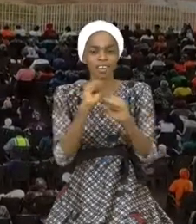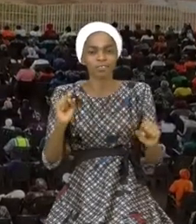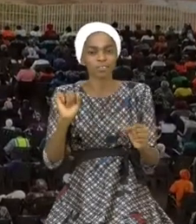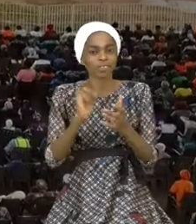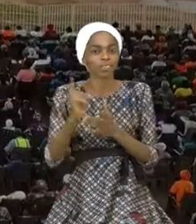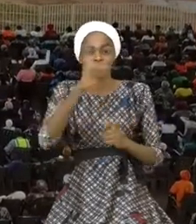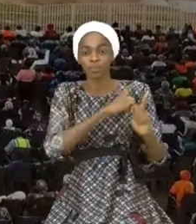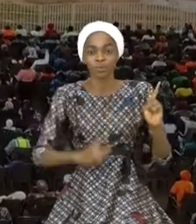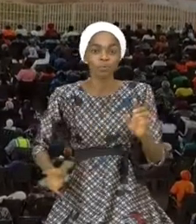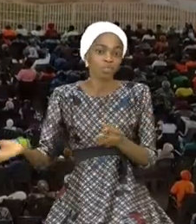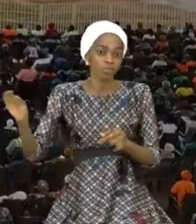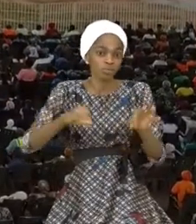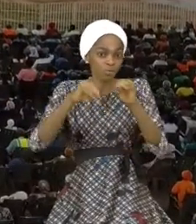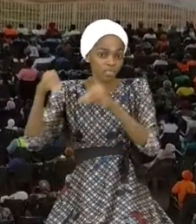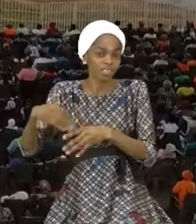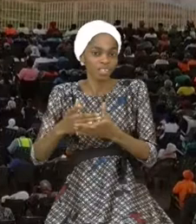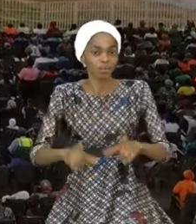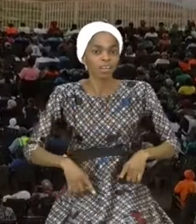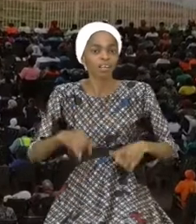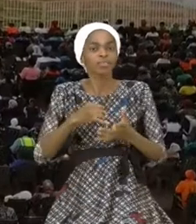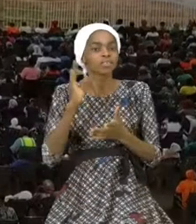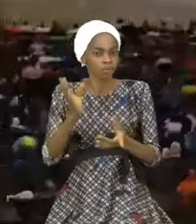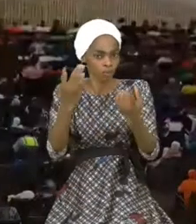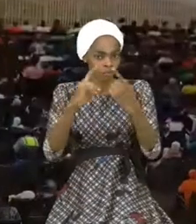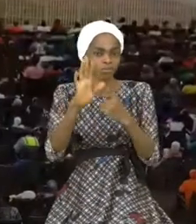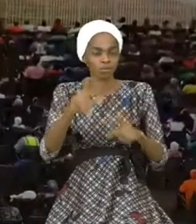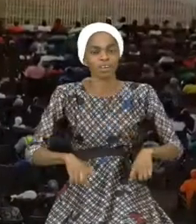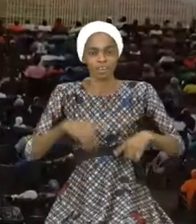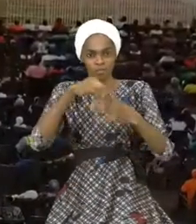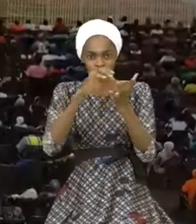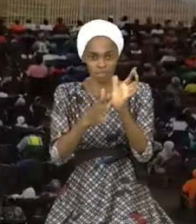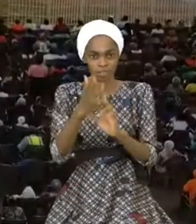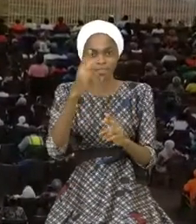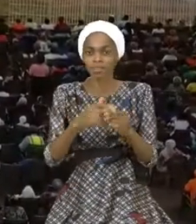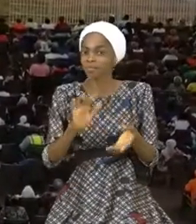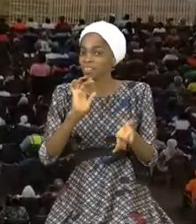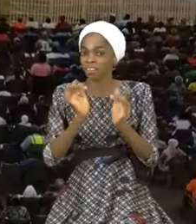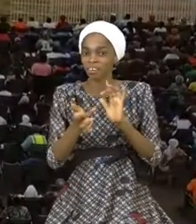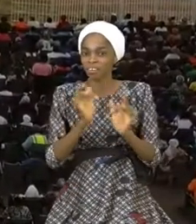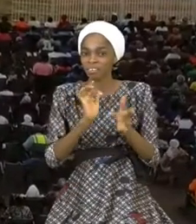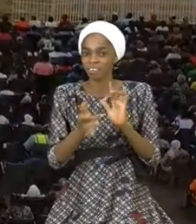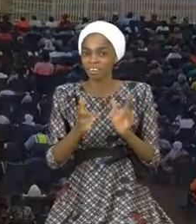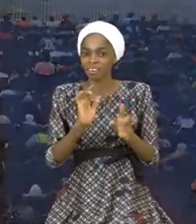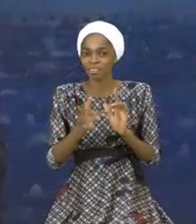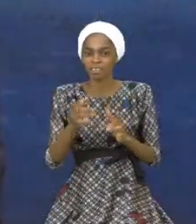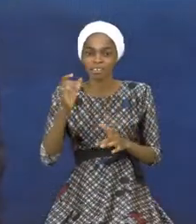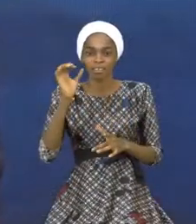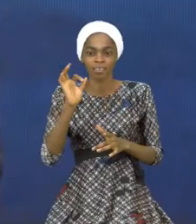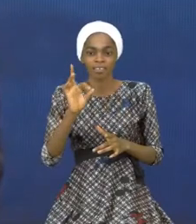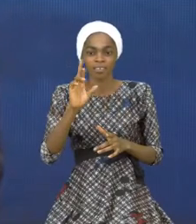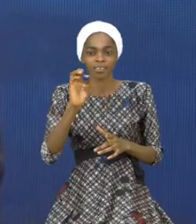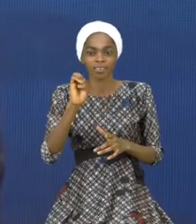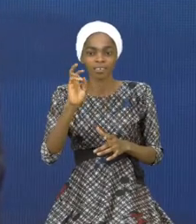in your life, that addition will come to you today. And online friend, listen.